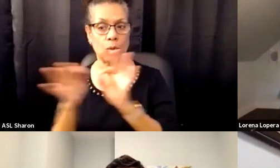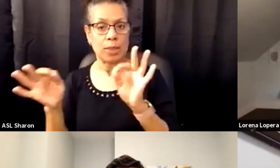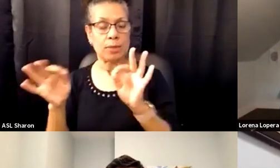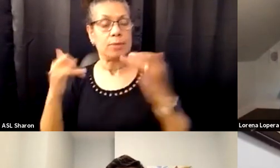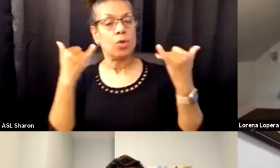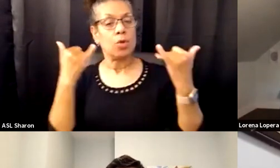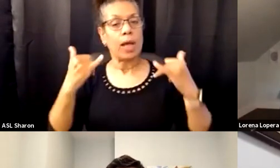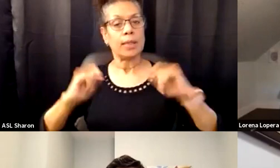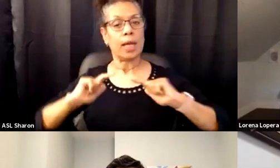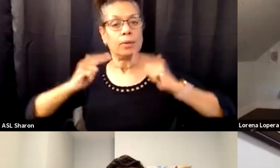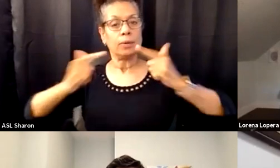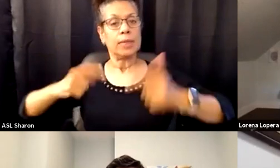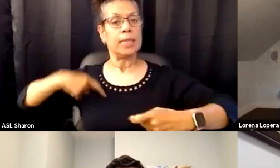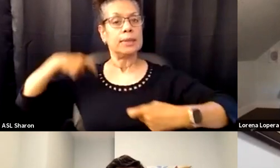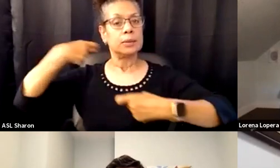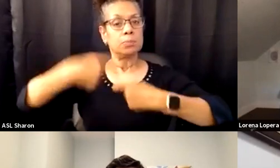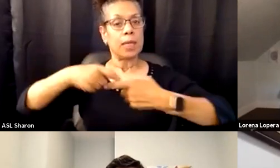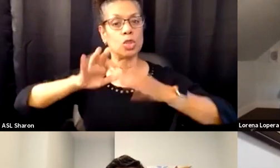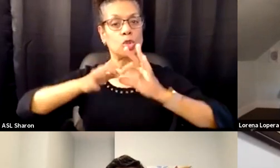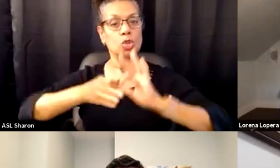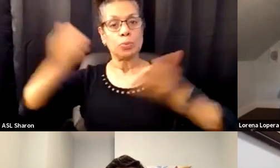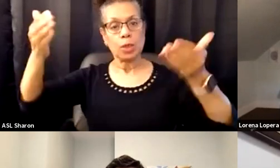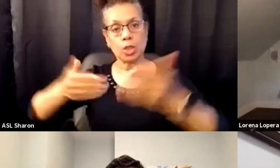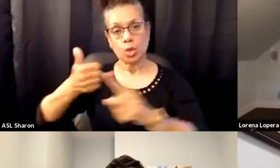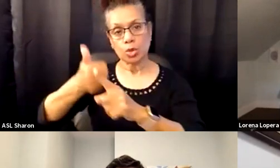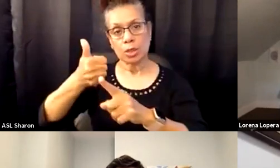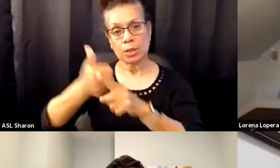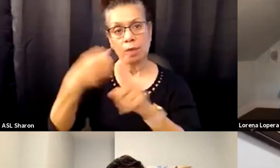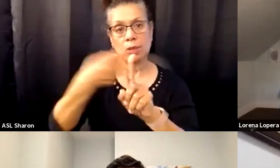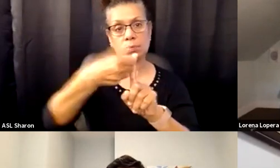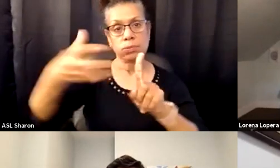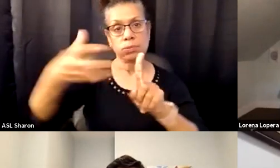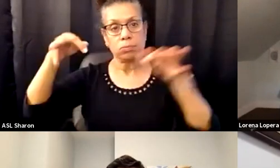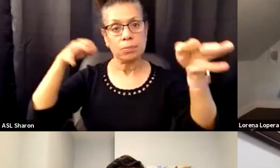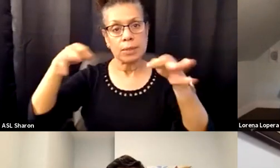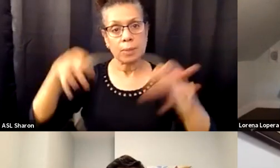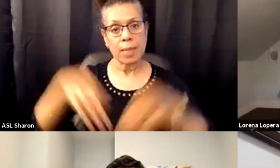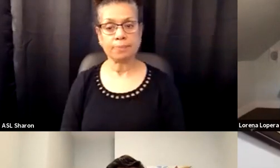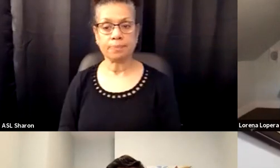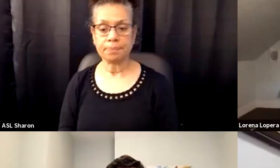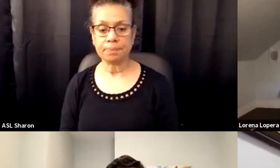interpreters please introduce yourselves and give zoom instructions in espanol